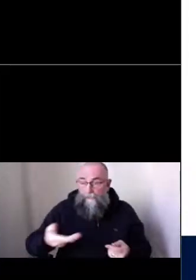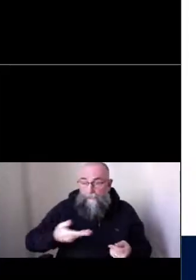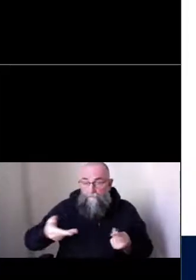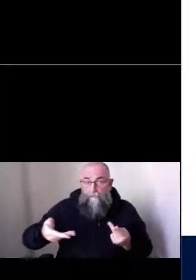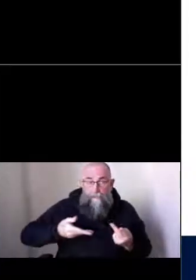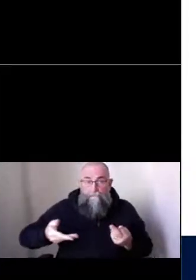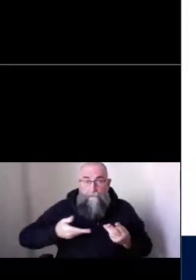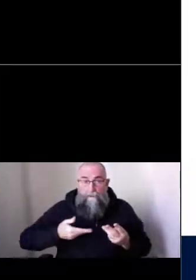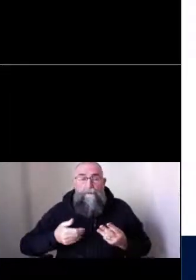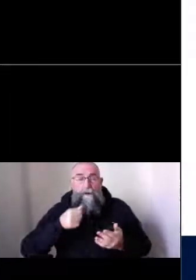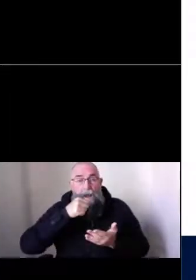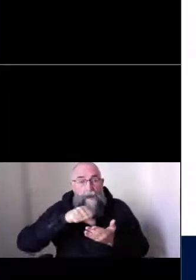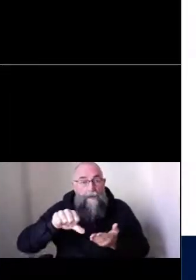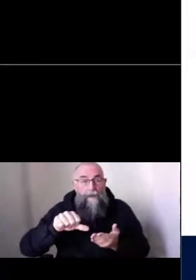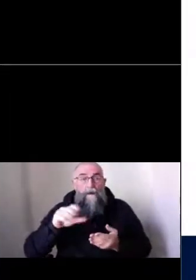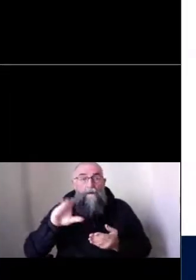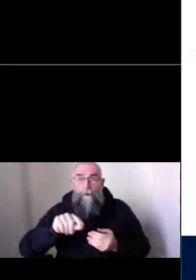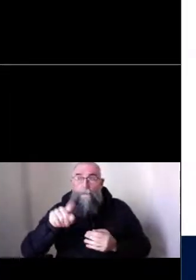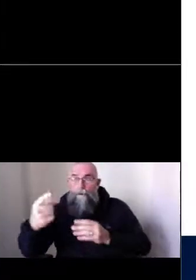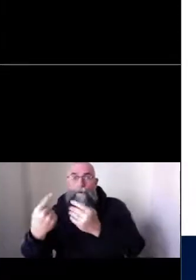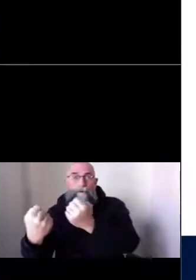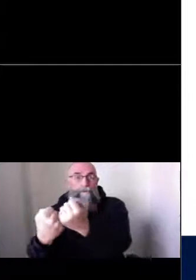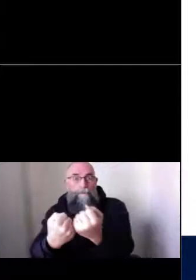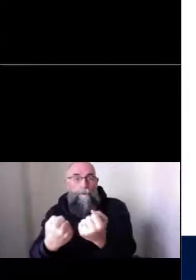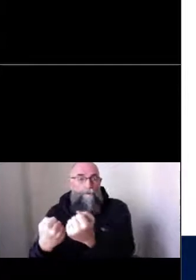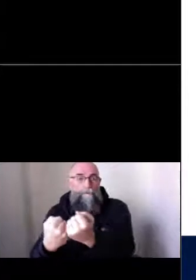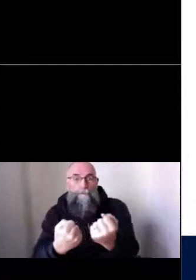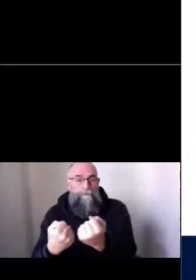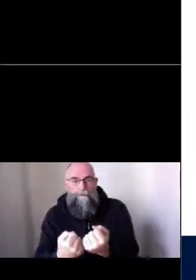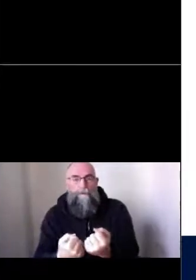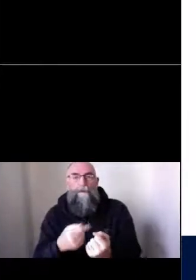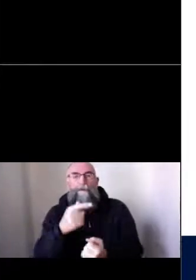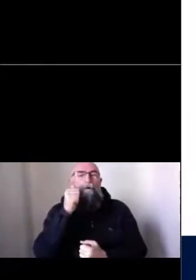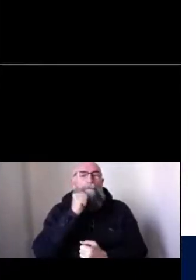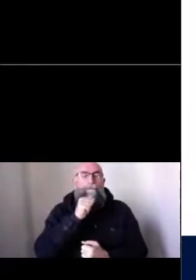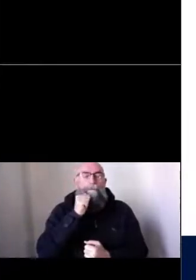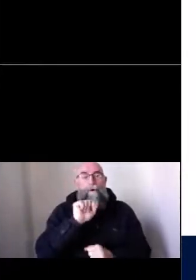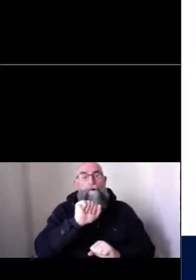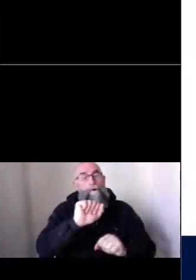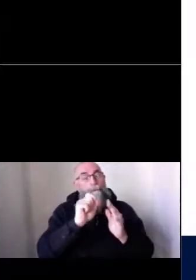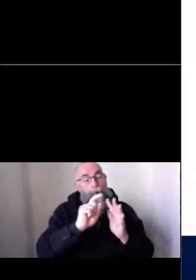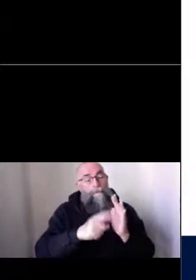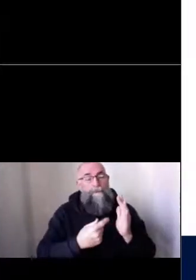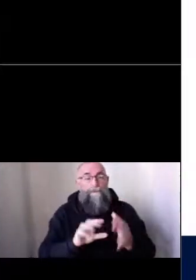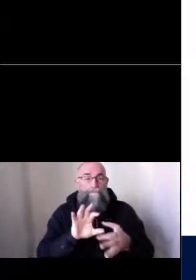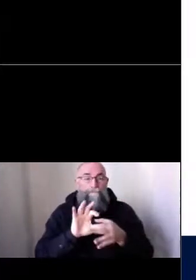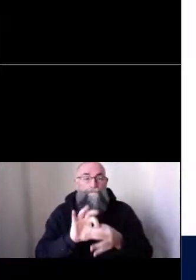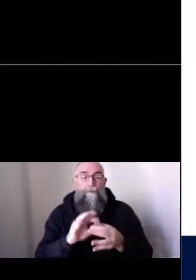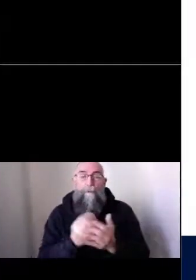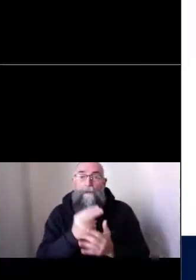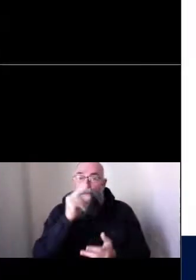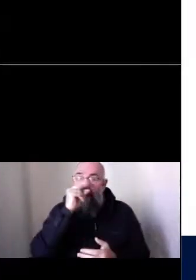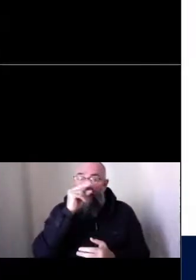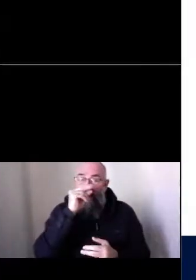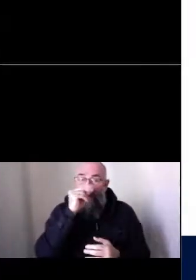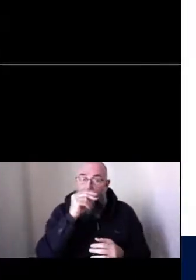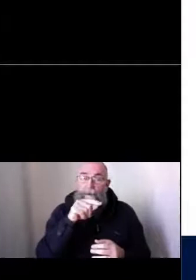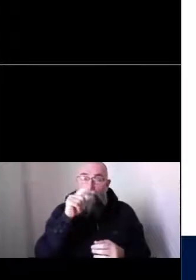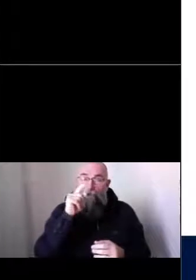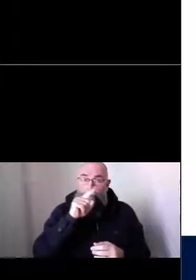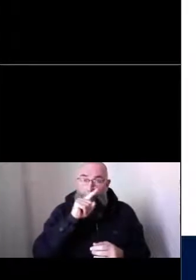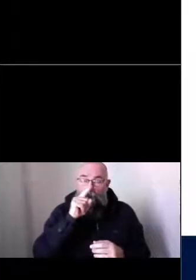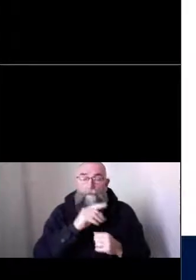that were being engaged. So say that your project was engaging with young people, your